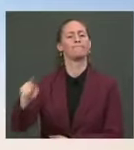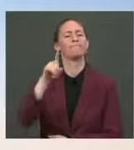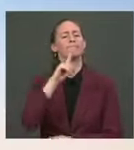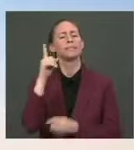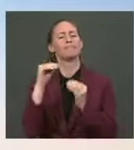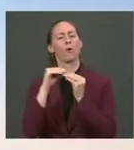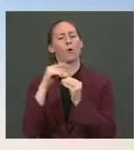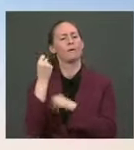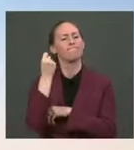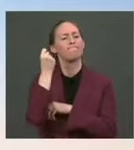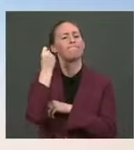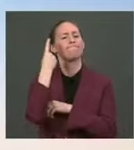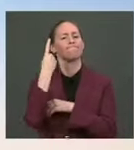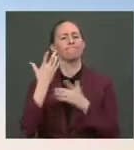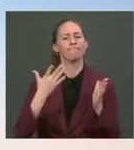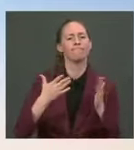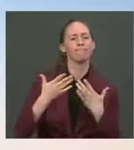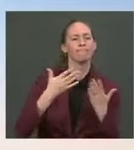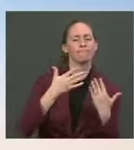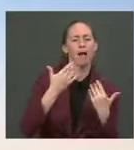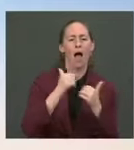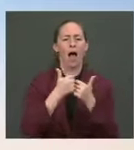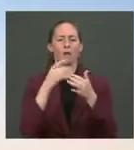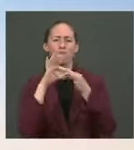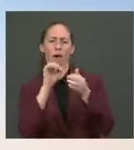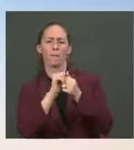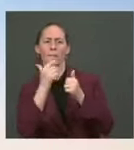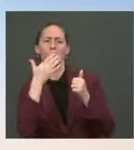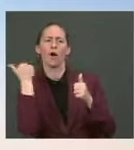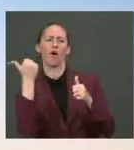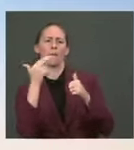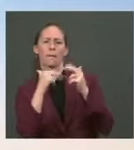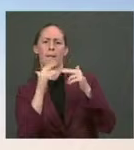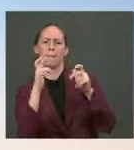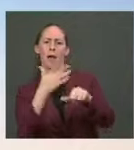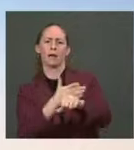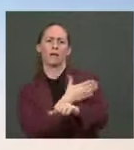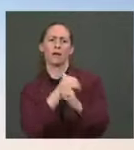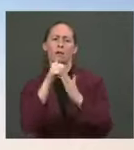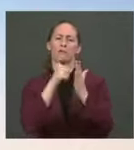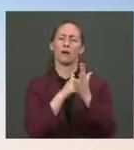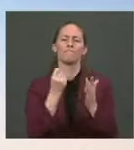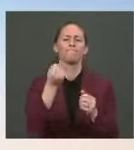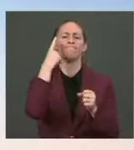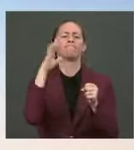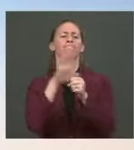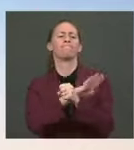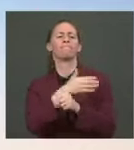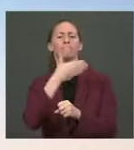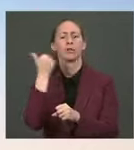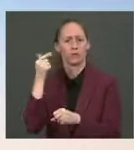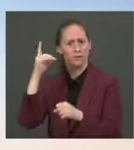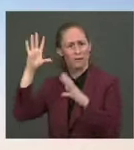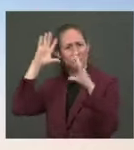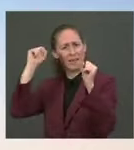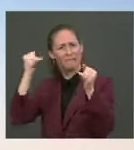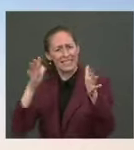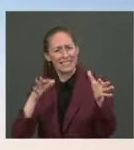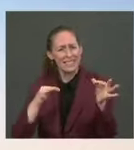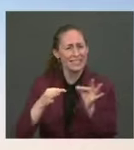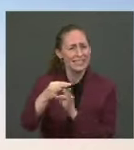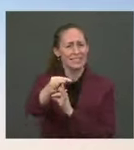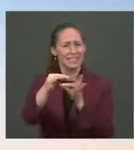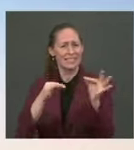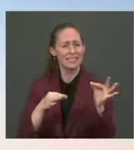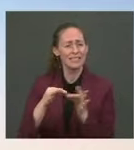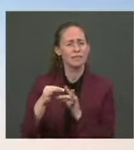like on the Build Back Better agenda. A proposal and agenda the president has proposed. That's what they're looking for, an assurance